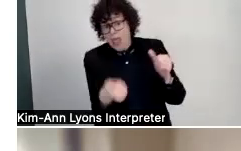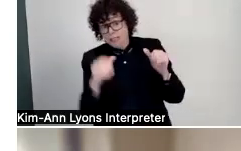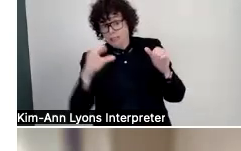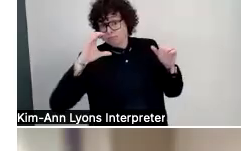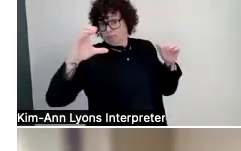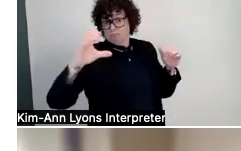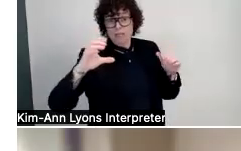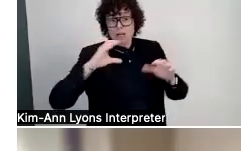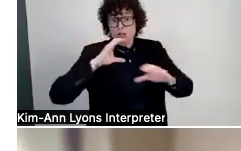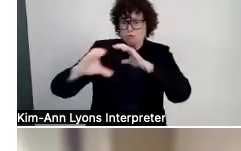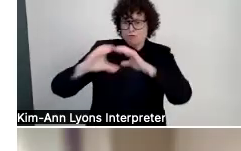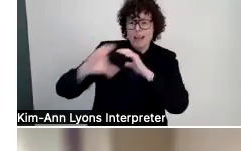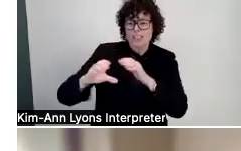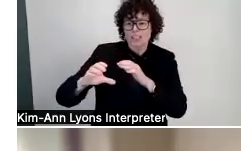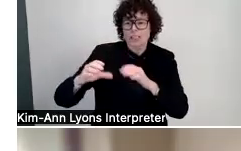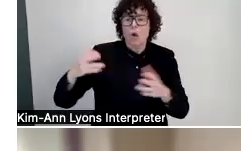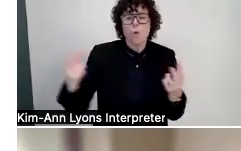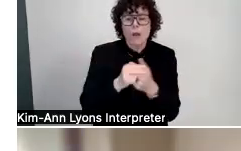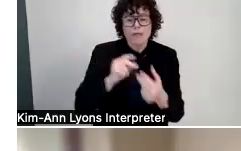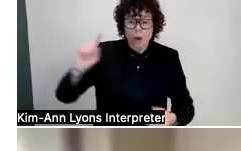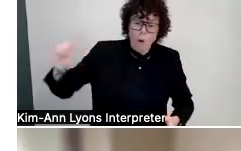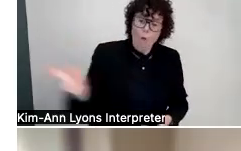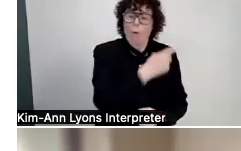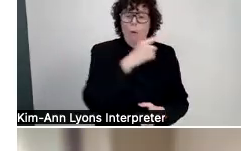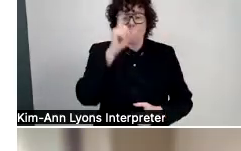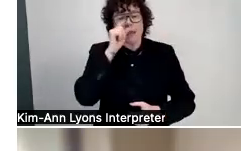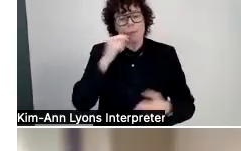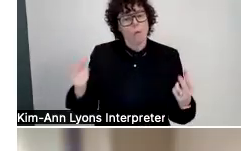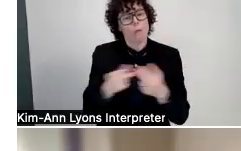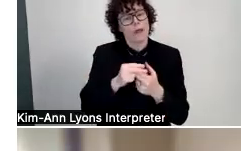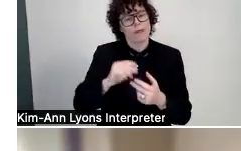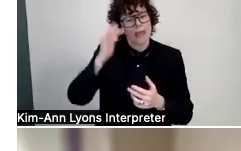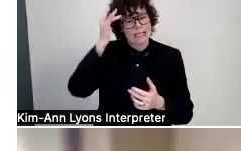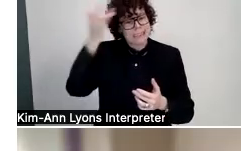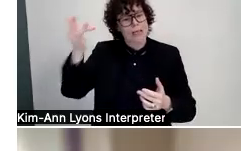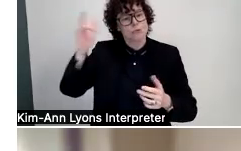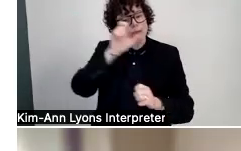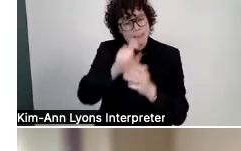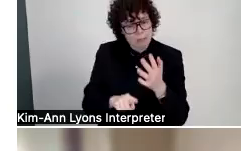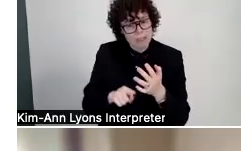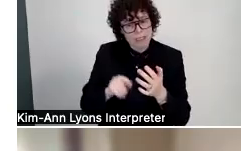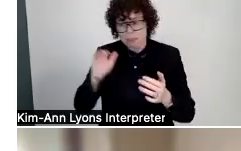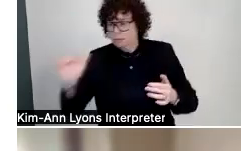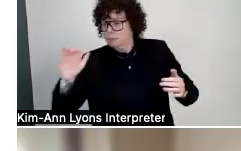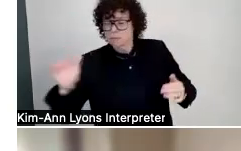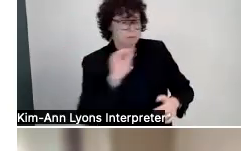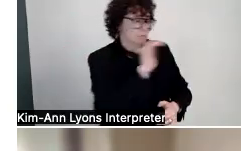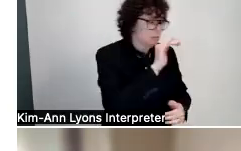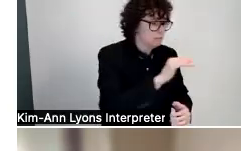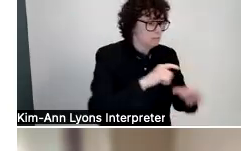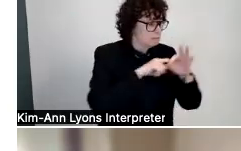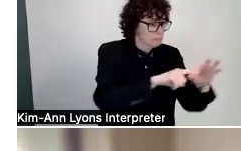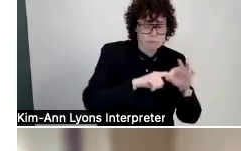communicate and engage directly with every person with intellectual disability, using their support networks to facilitate this when